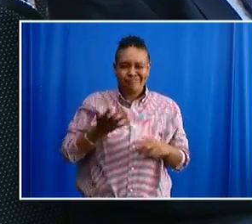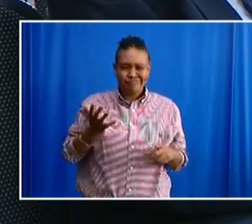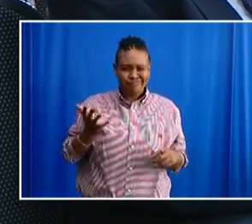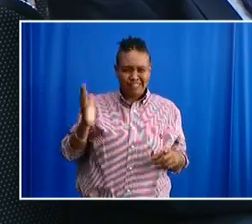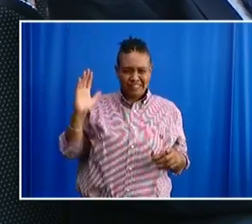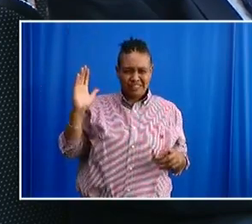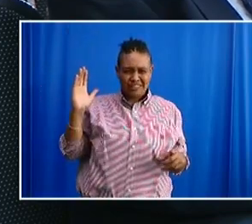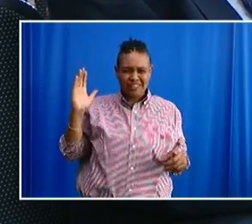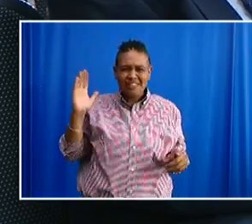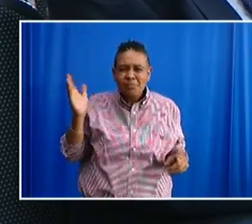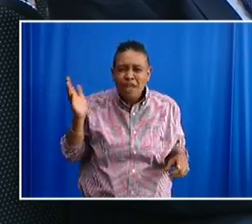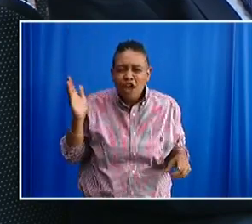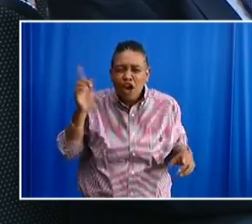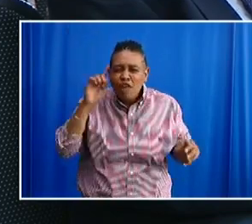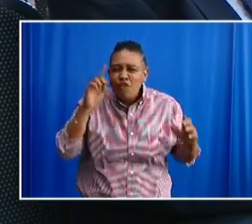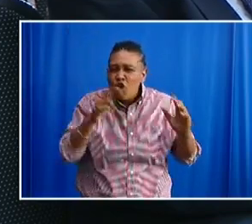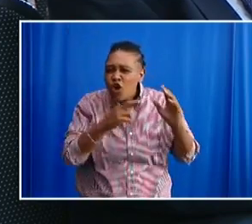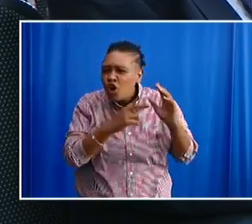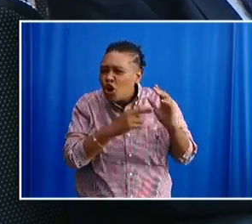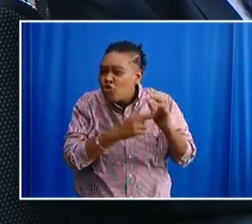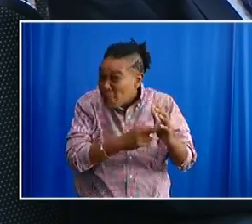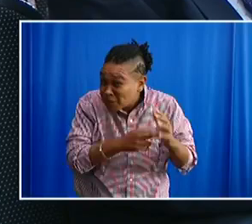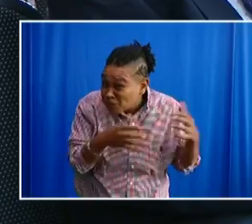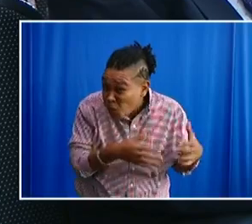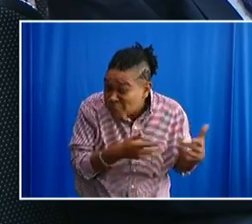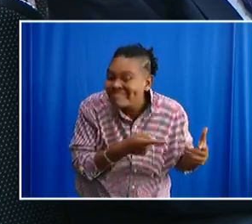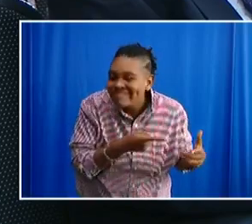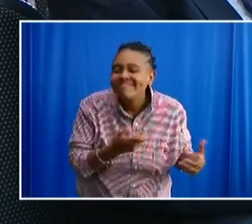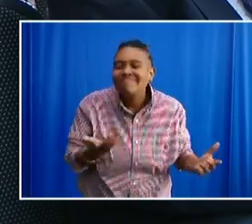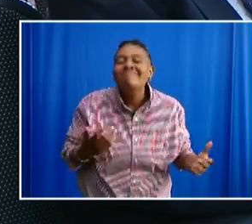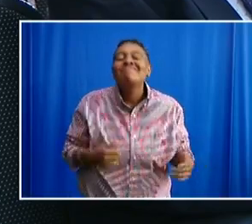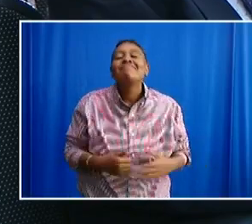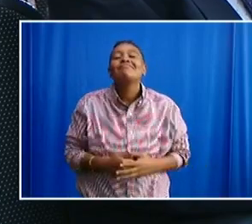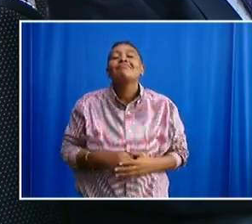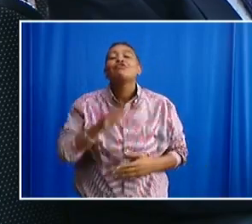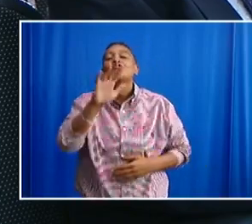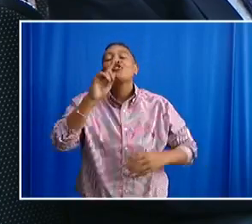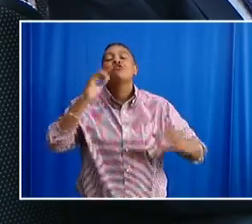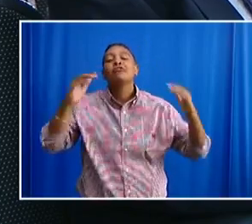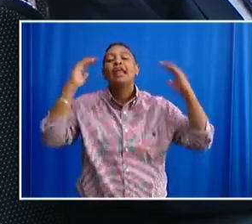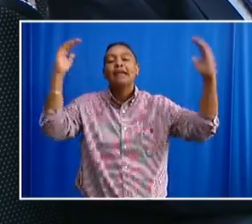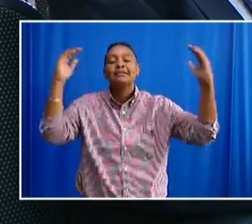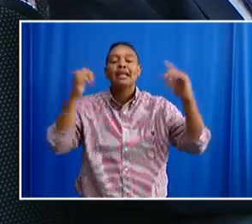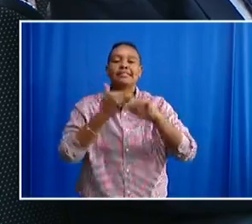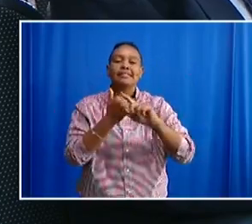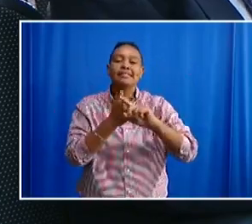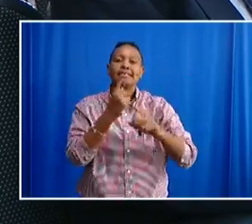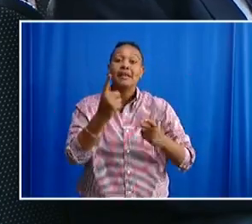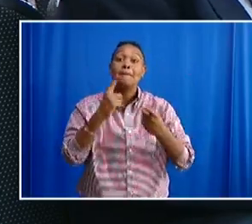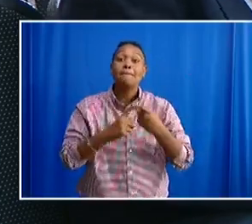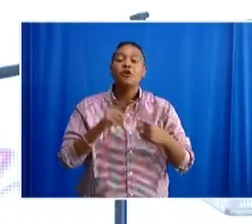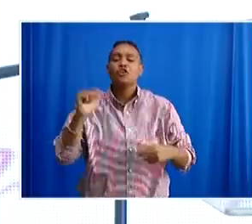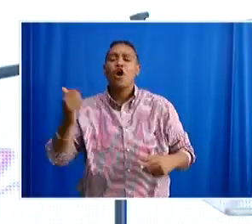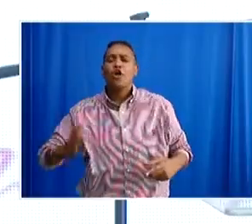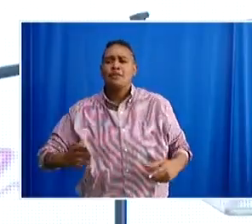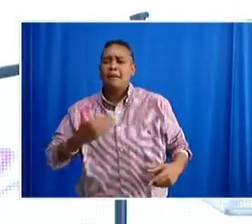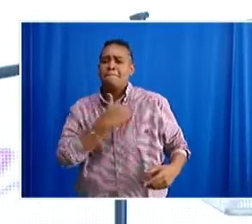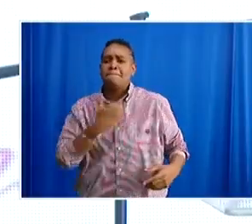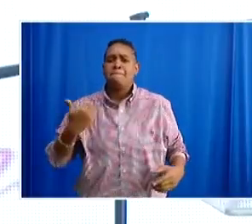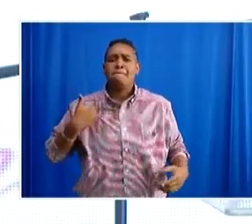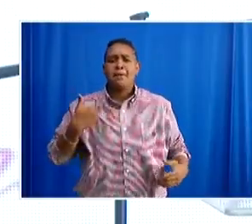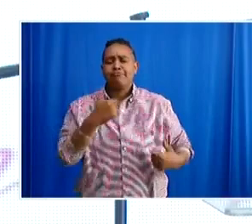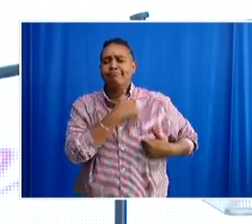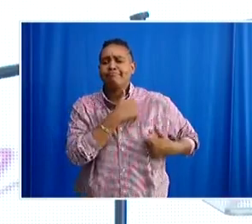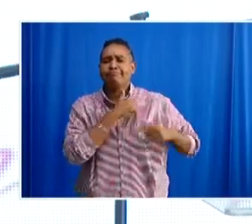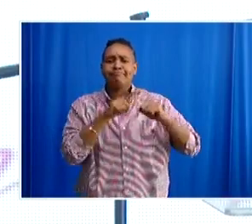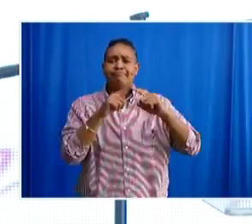House of Representatives, Your Excellencies and other members of Diplomatic